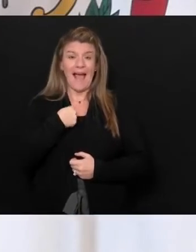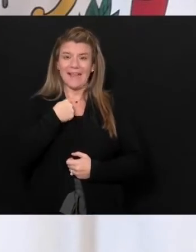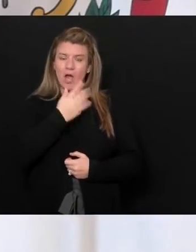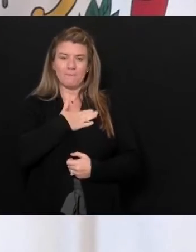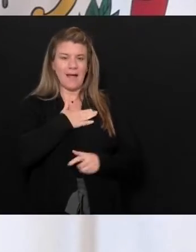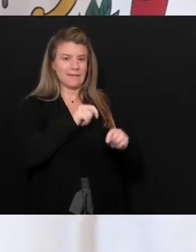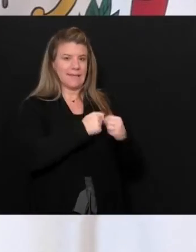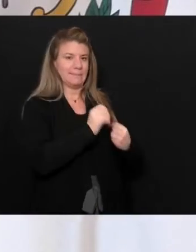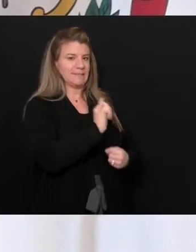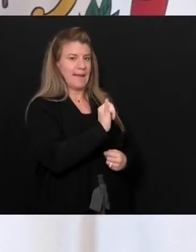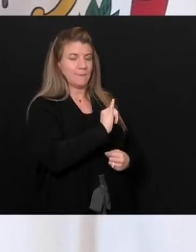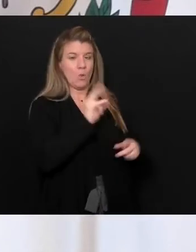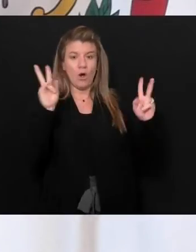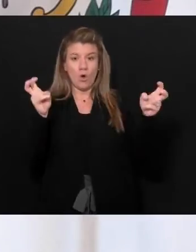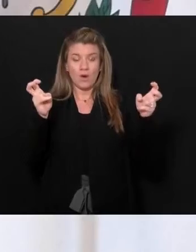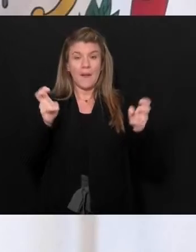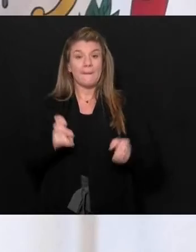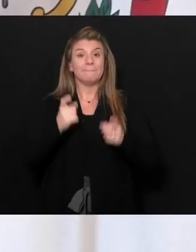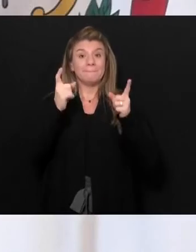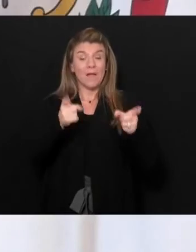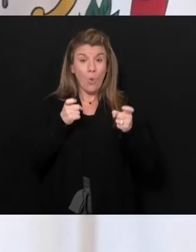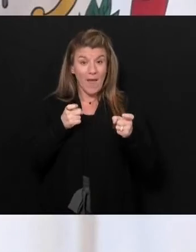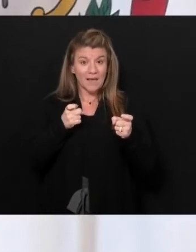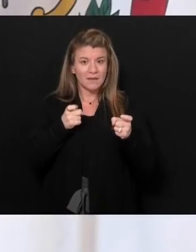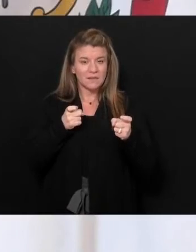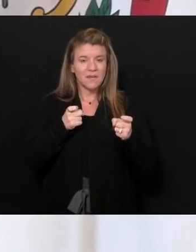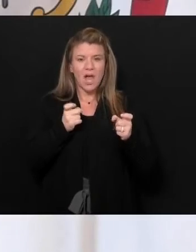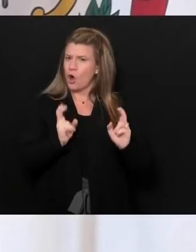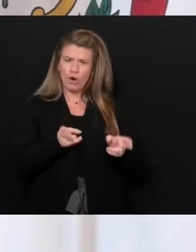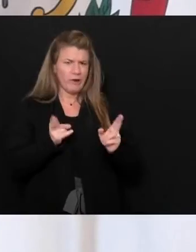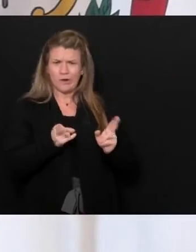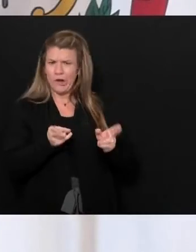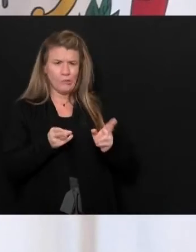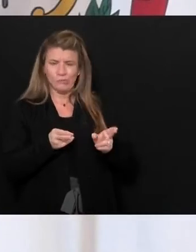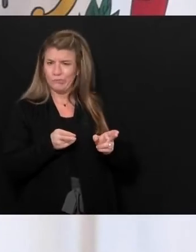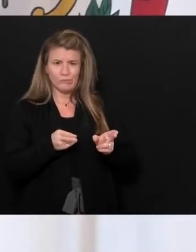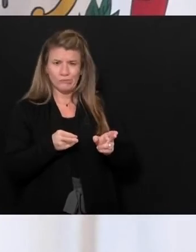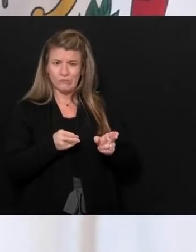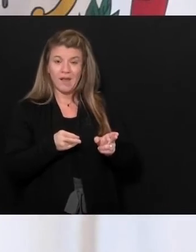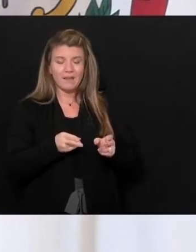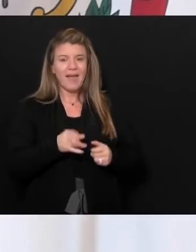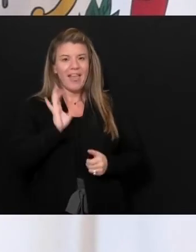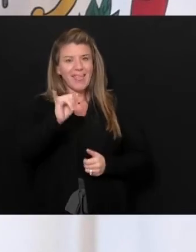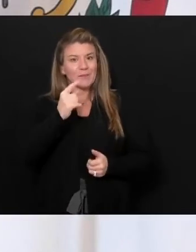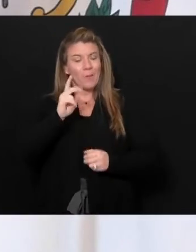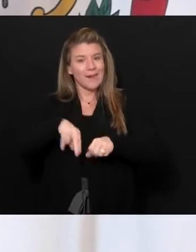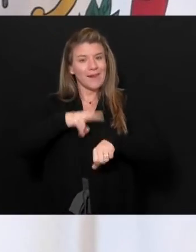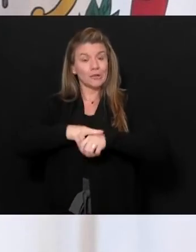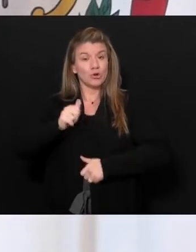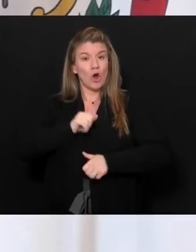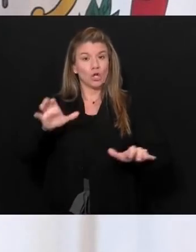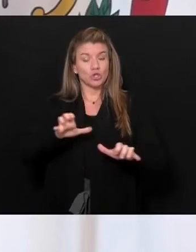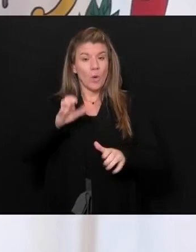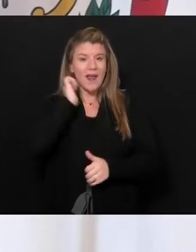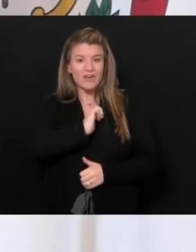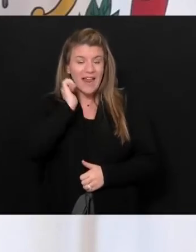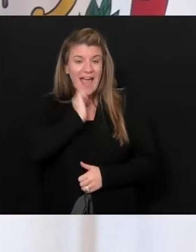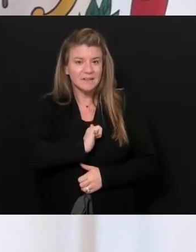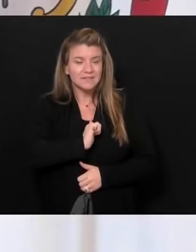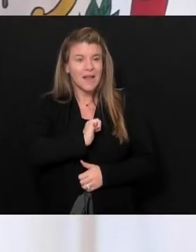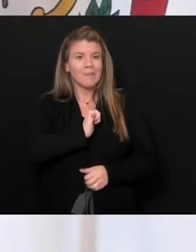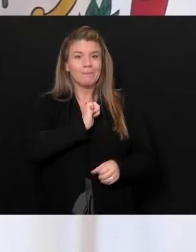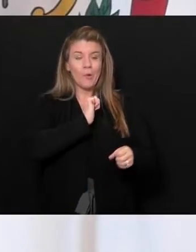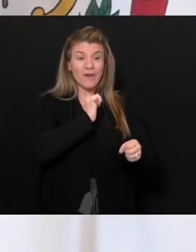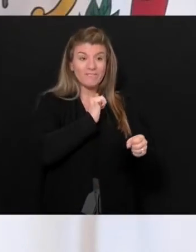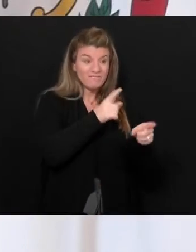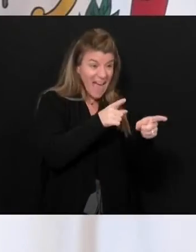basketball team all the time: be quick, but don't hurry. And that's what our great National Guard's doing every day. So to